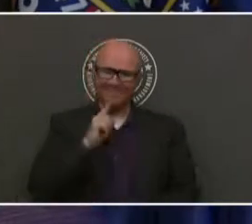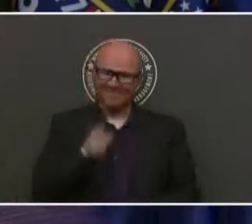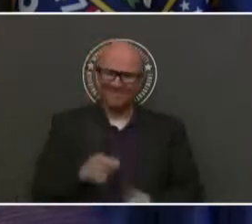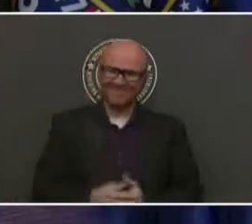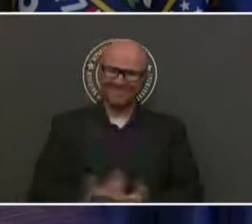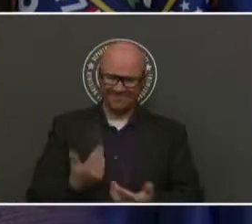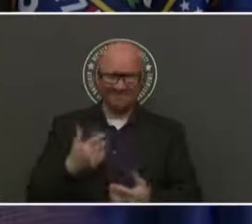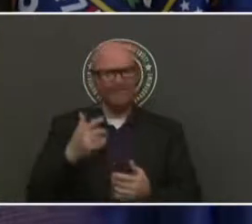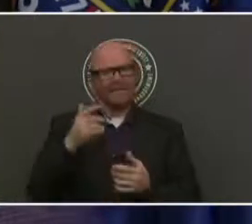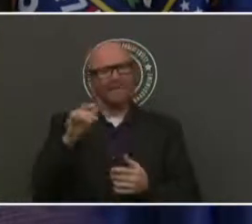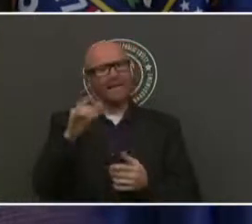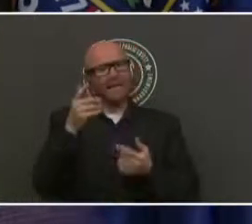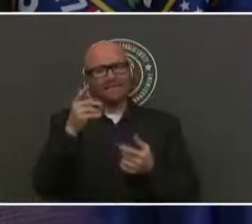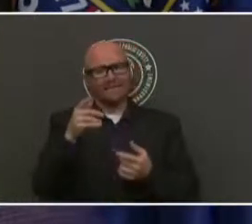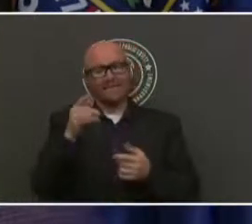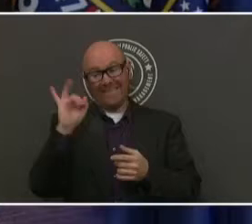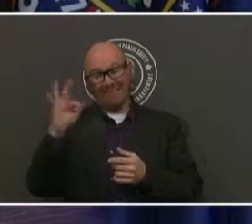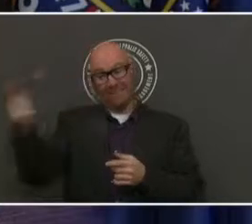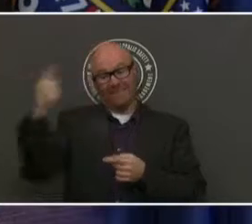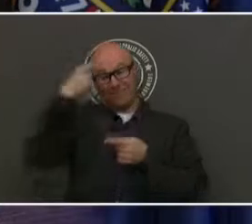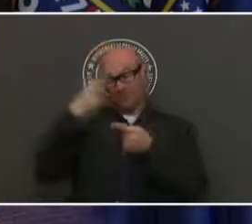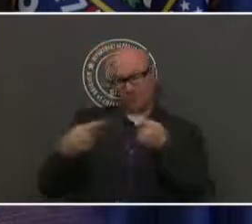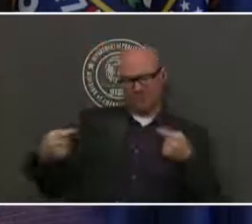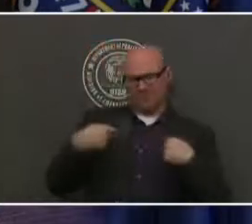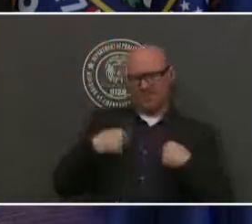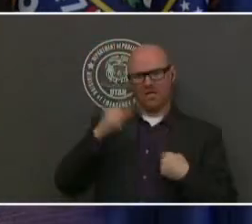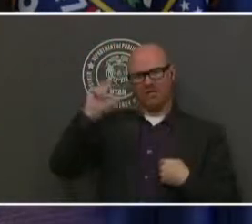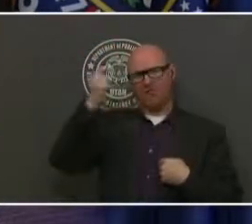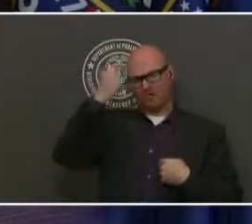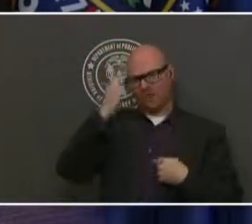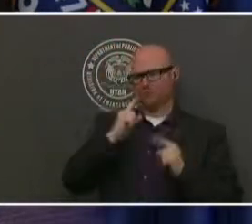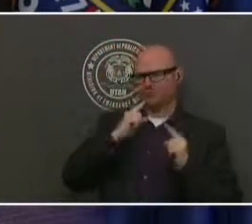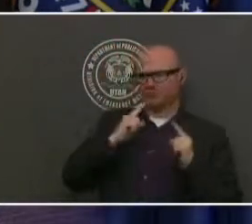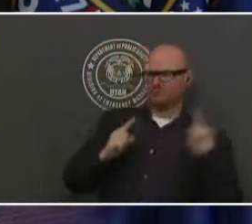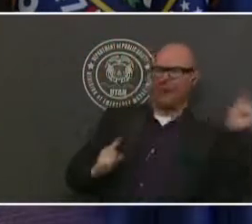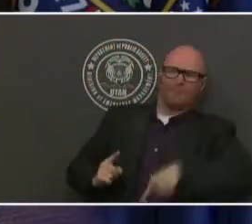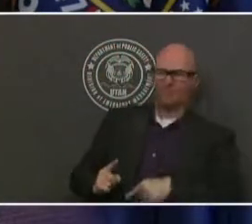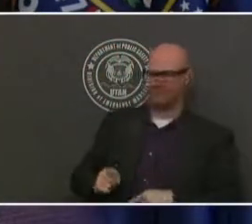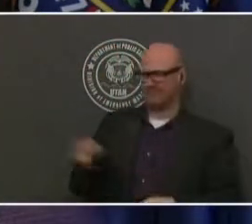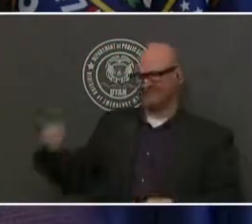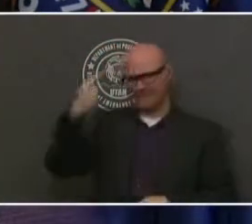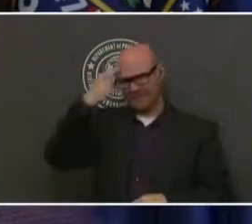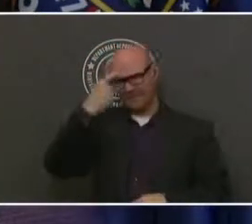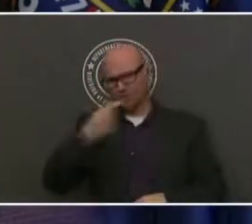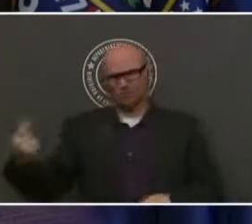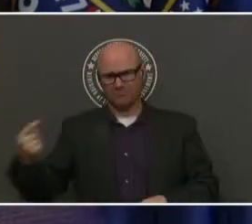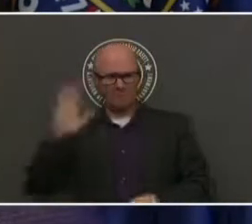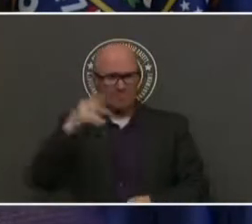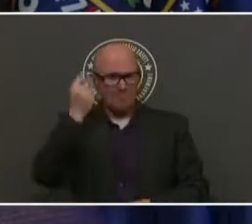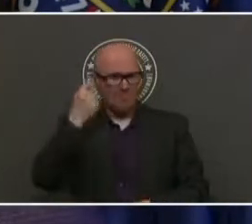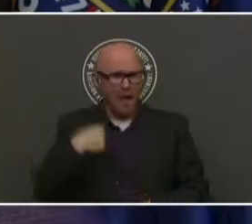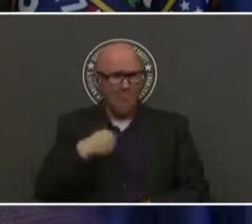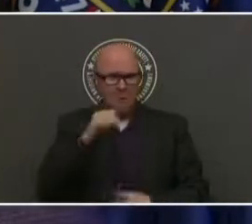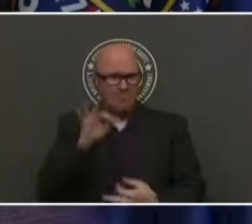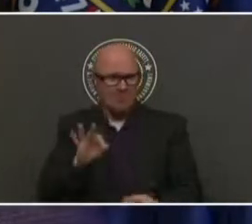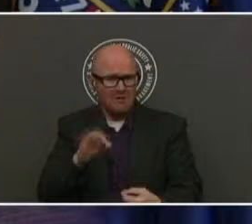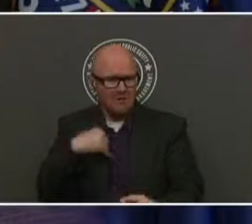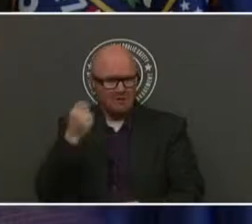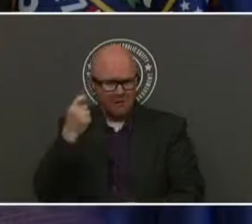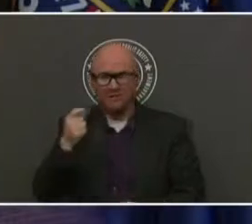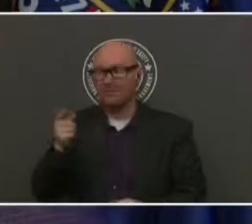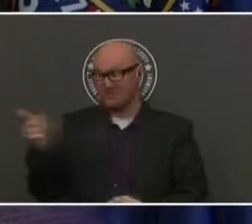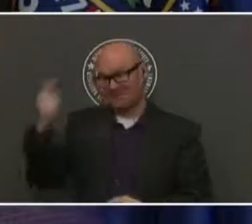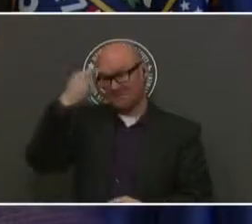level. If they disagree with something I do, and I'm certainly not perfect, then we have a method for resolving those things.